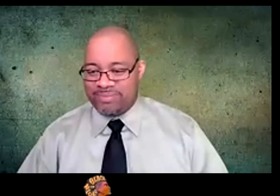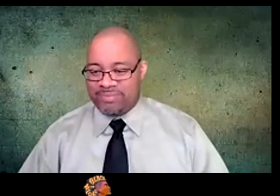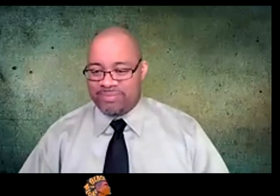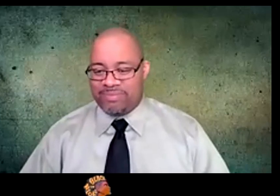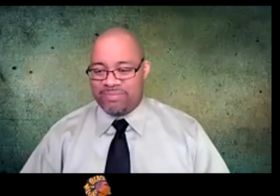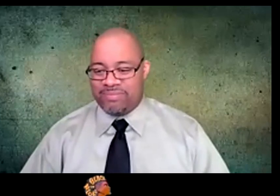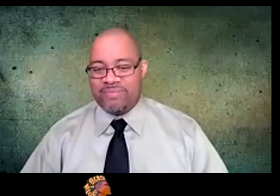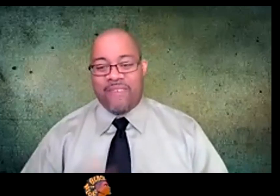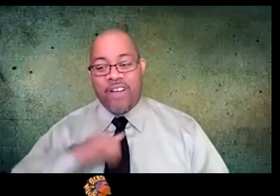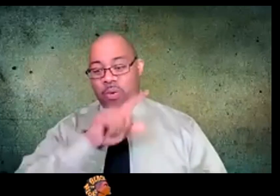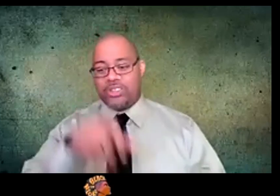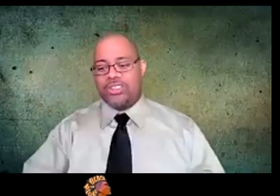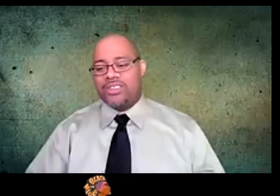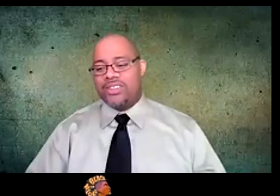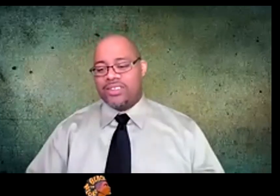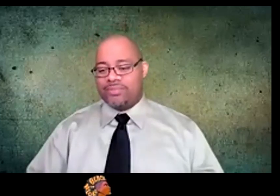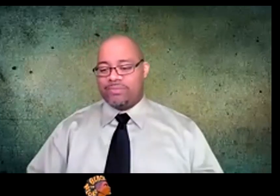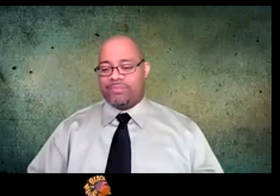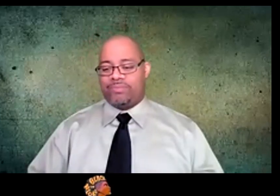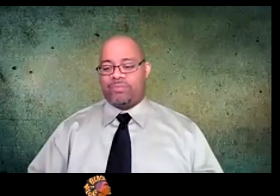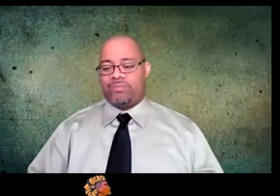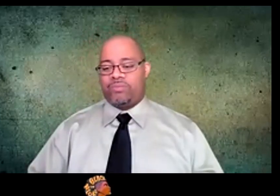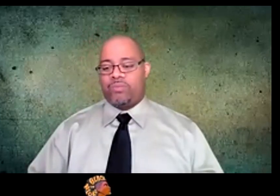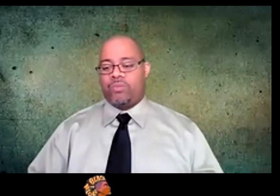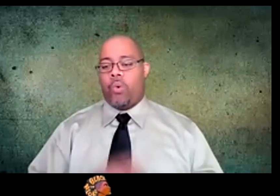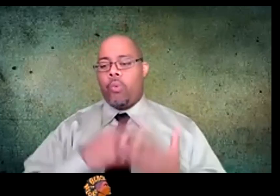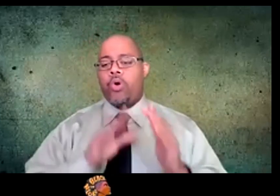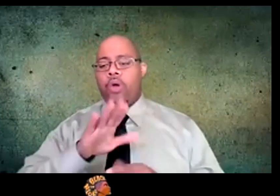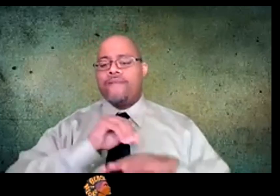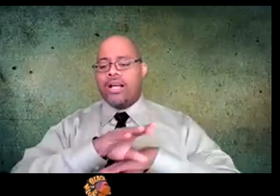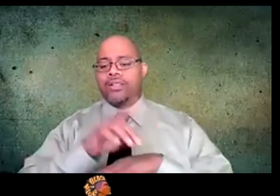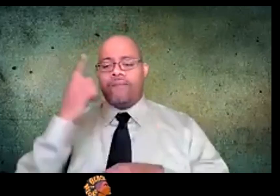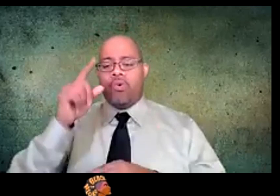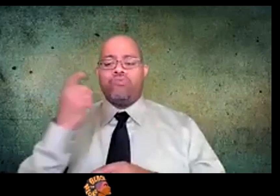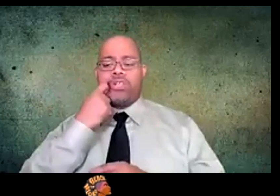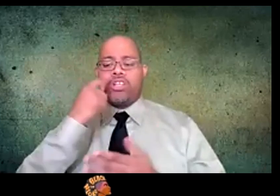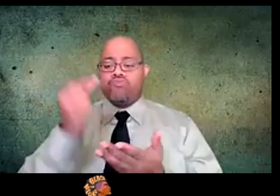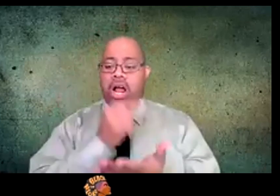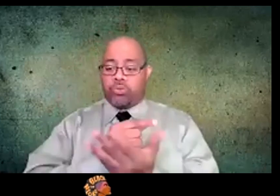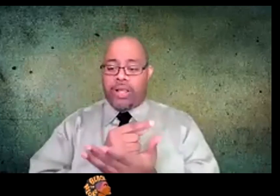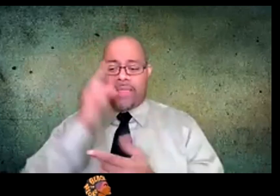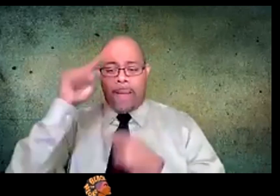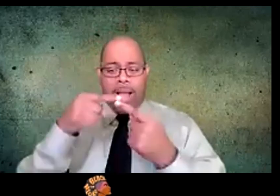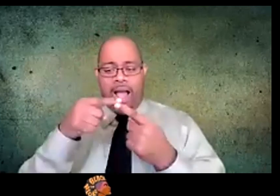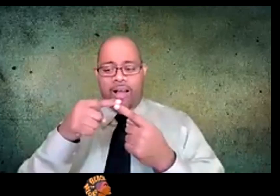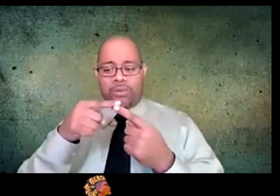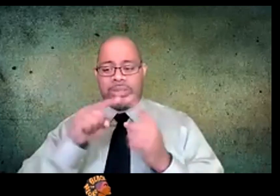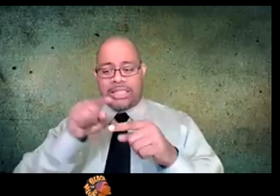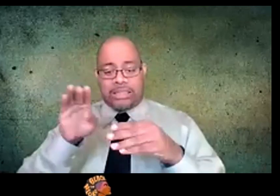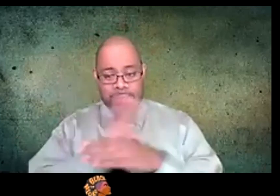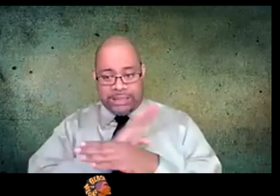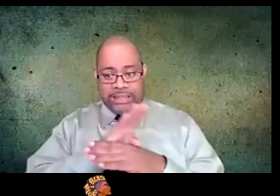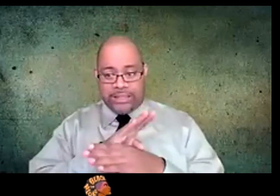So we have another question that's popped up in the chat actually. So it's, what is your advice for recent graduates thinking about going into industry as